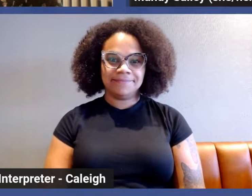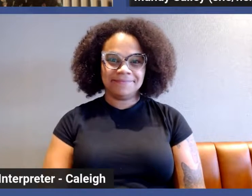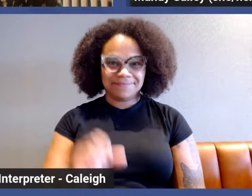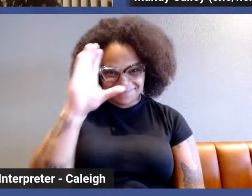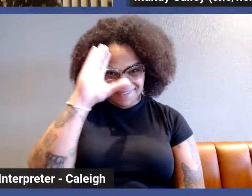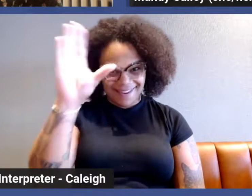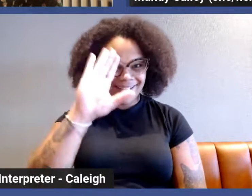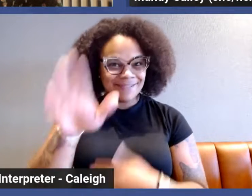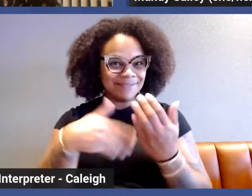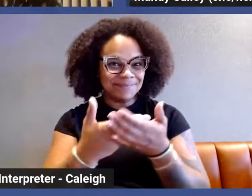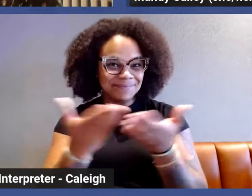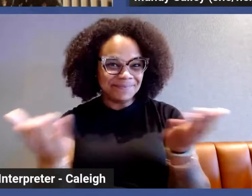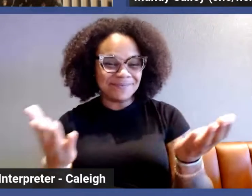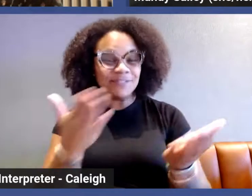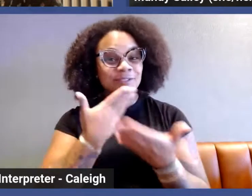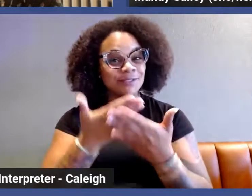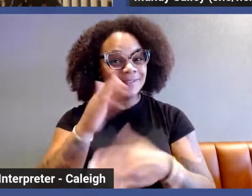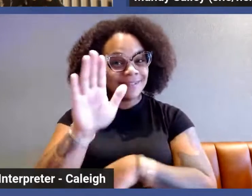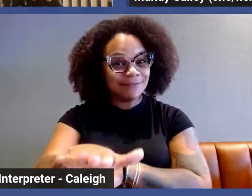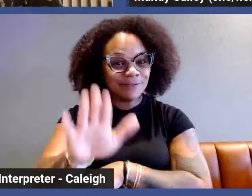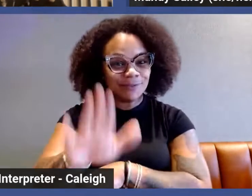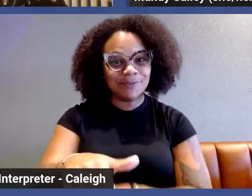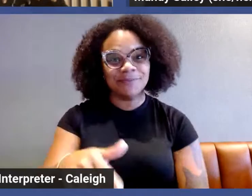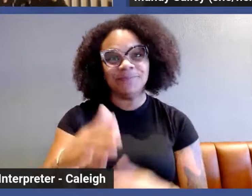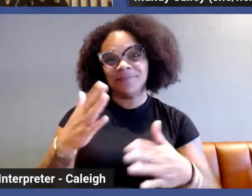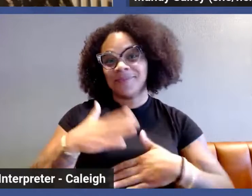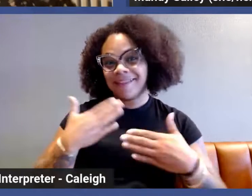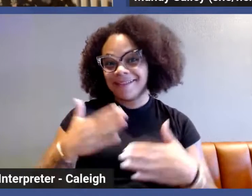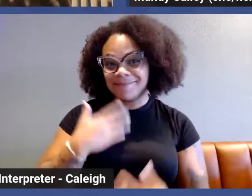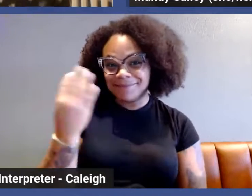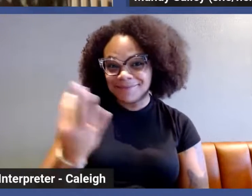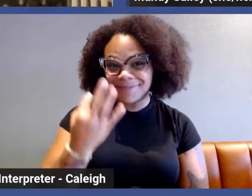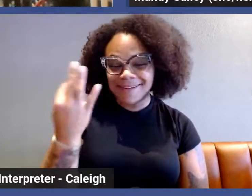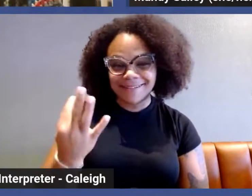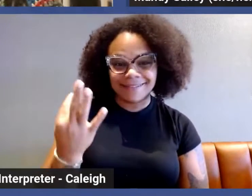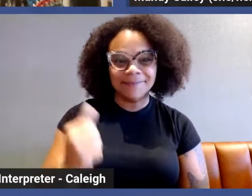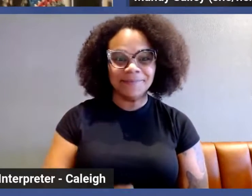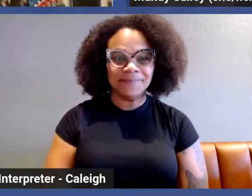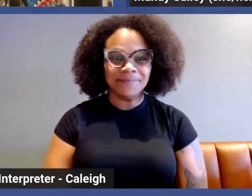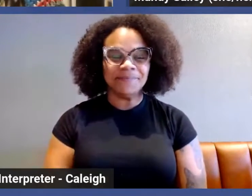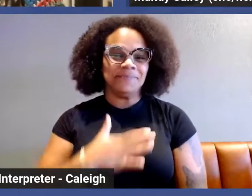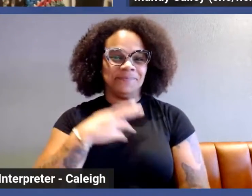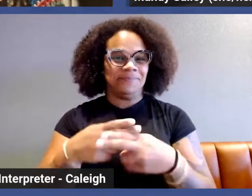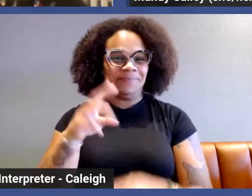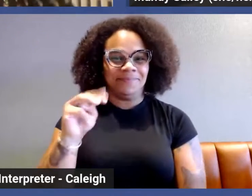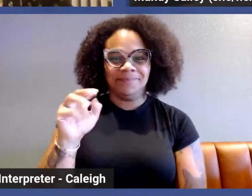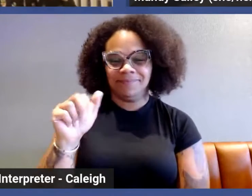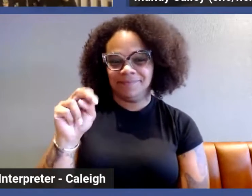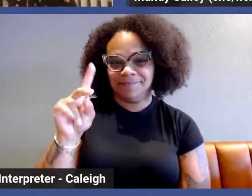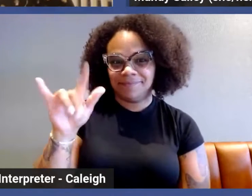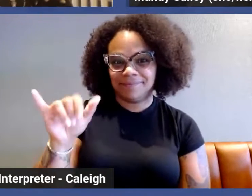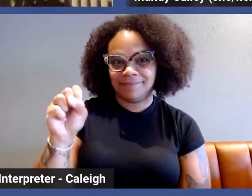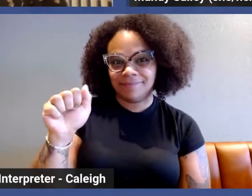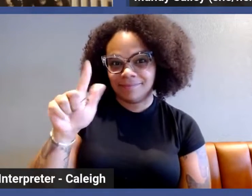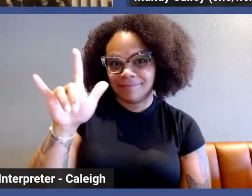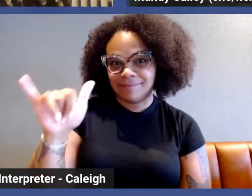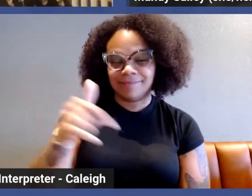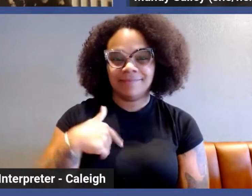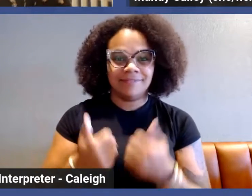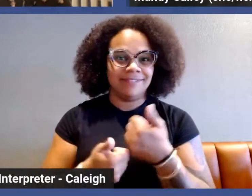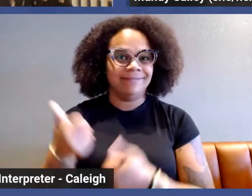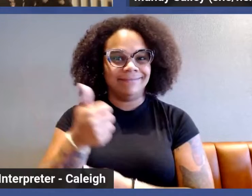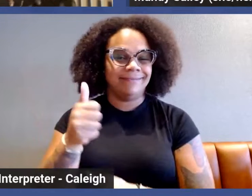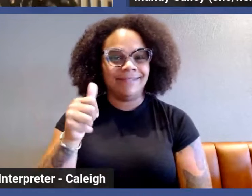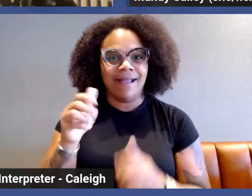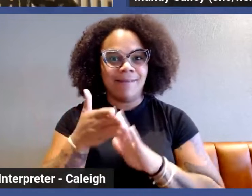Hello, everybody. Good afternoon. Happy Friday. My name is Mandy Salley. I'm the Chief Operating